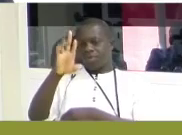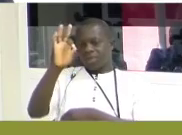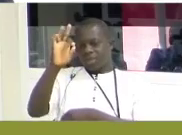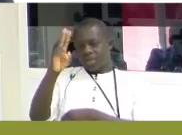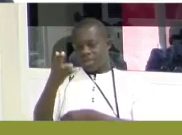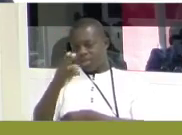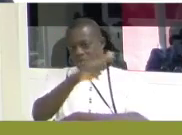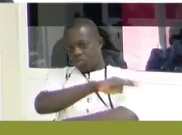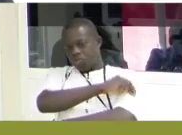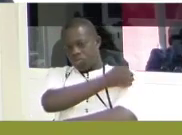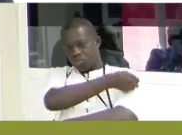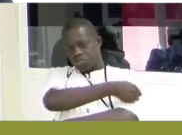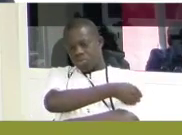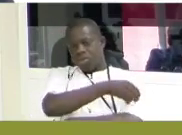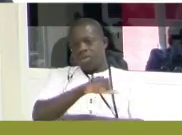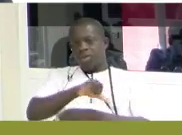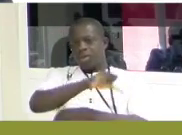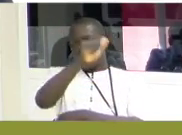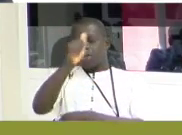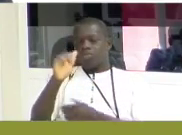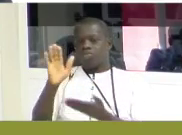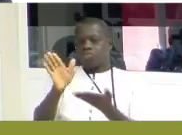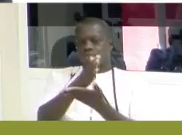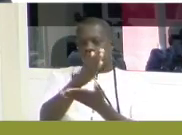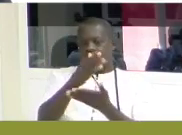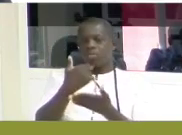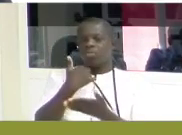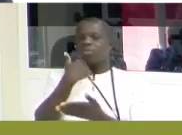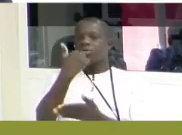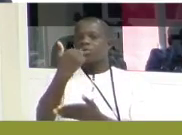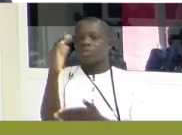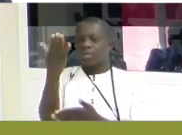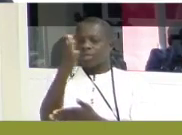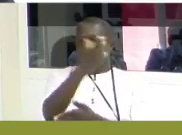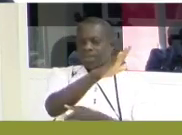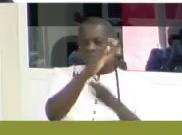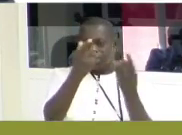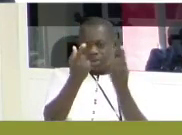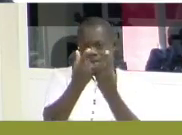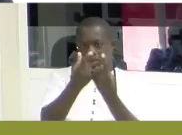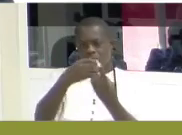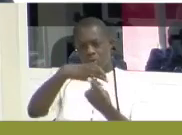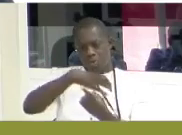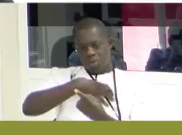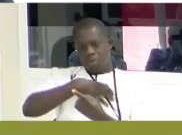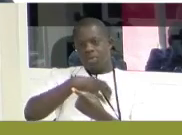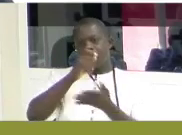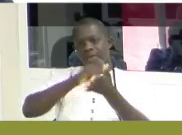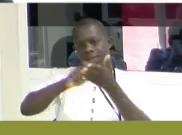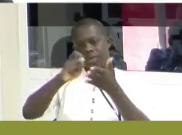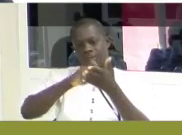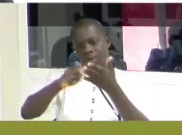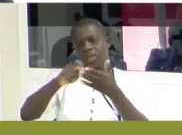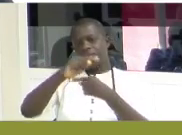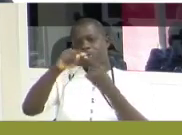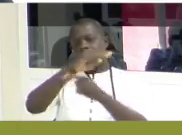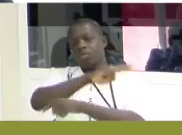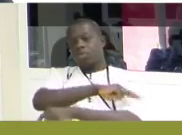and that going forward, I will request that anything he wants to write about the hospital, let him contact me as the communications